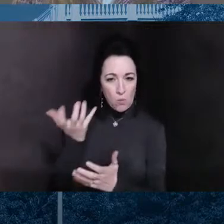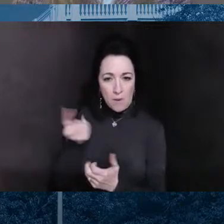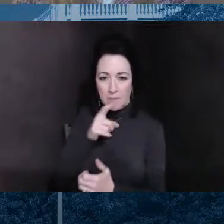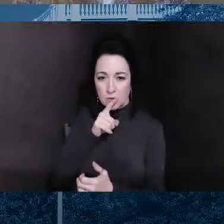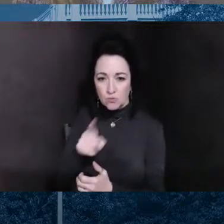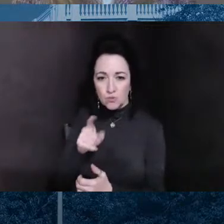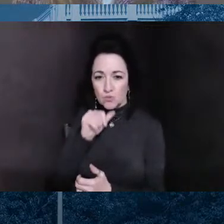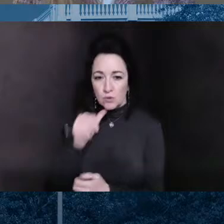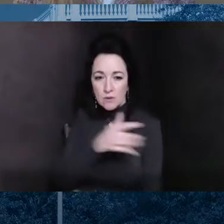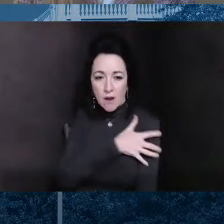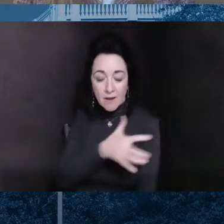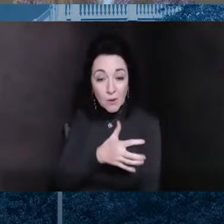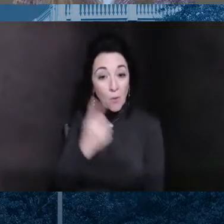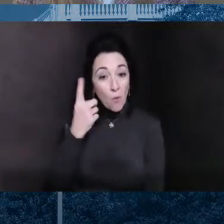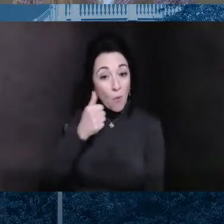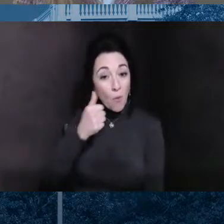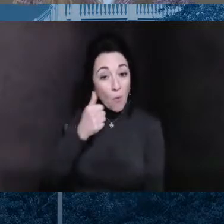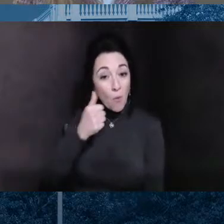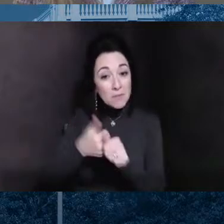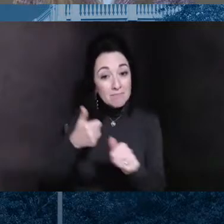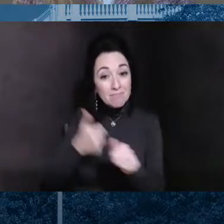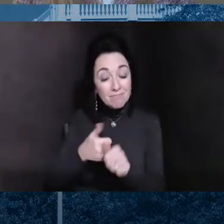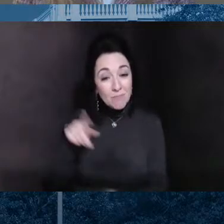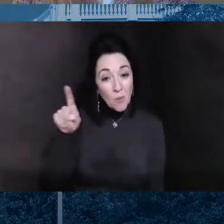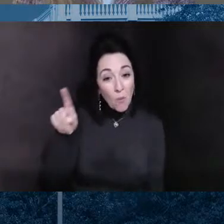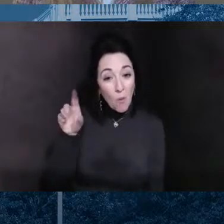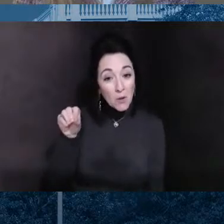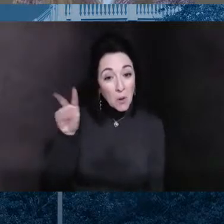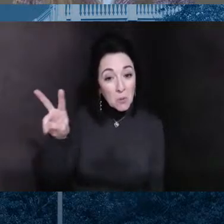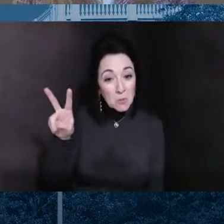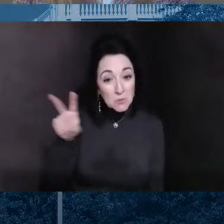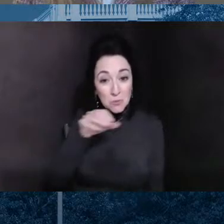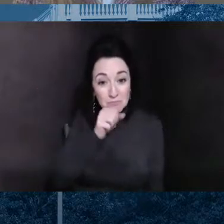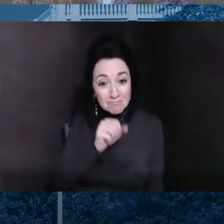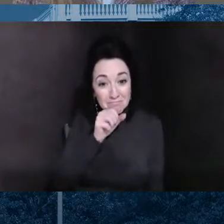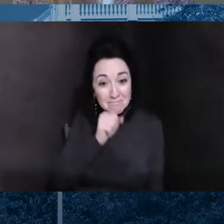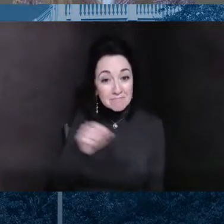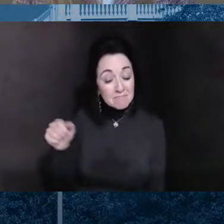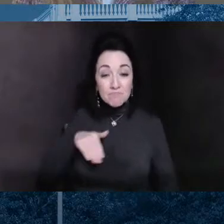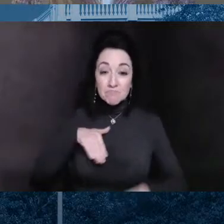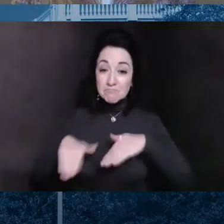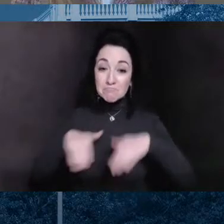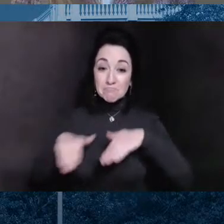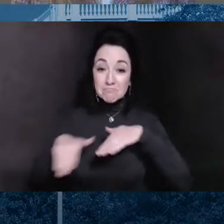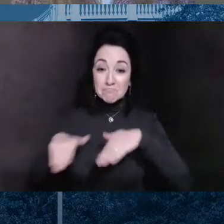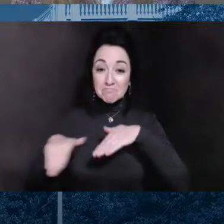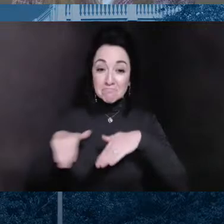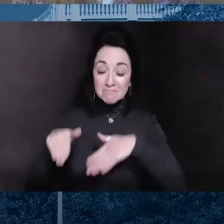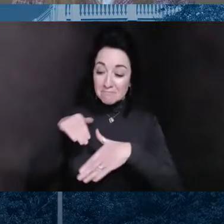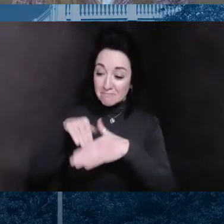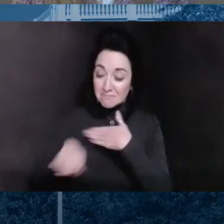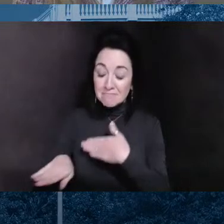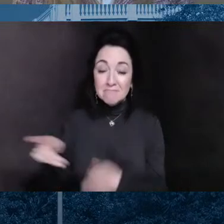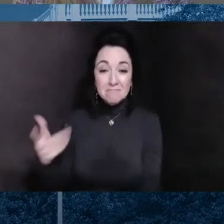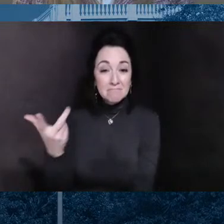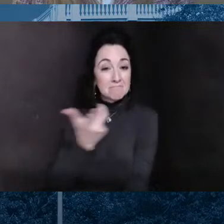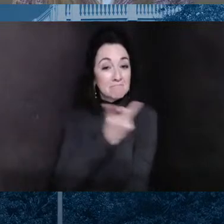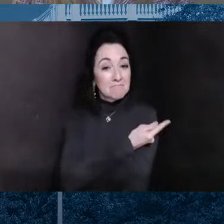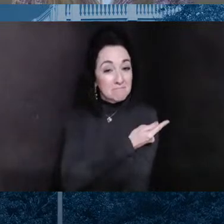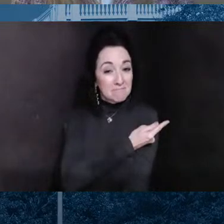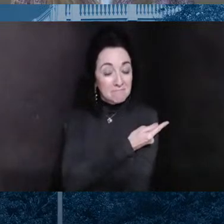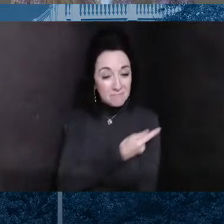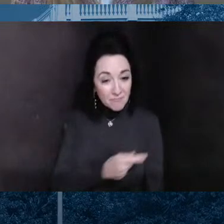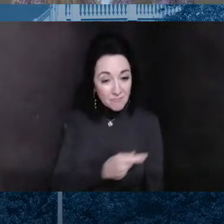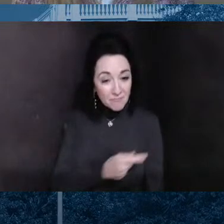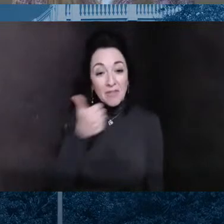102 years old, just as spry as could be, walked in, walked out, and met another gentleman that's going to turn